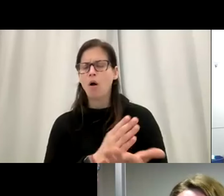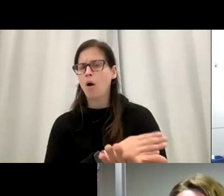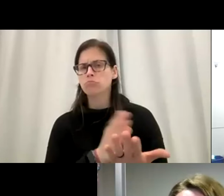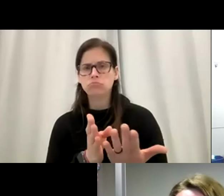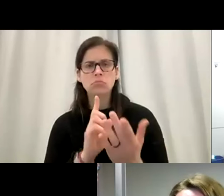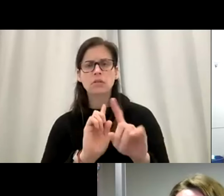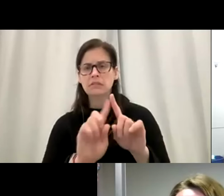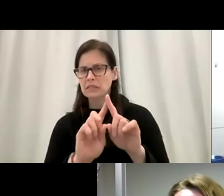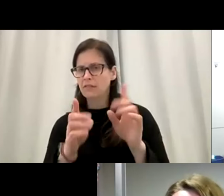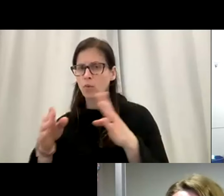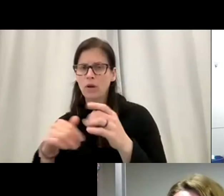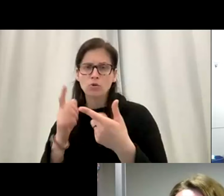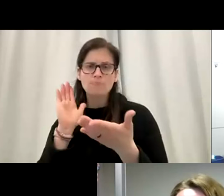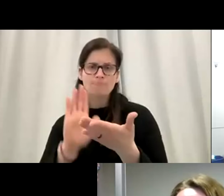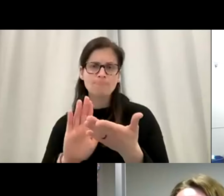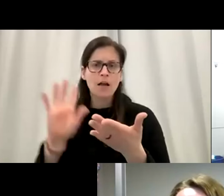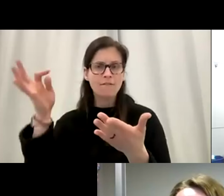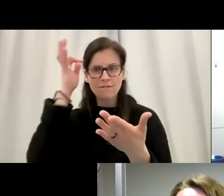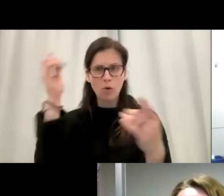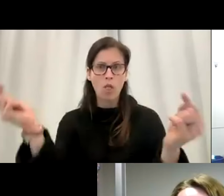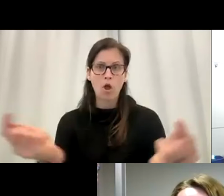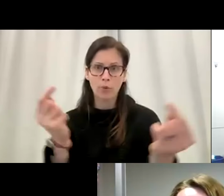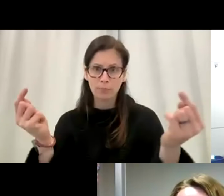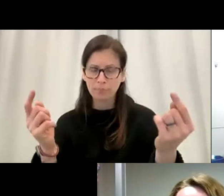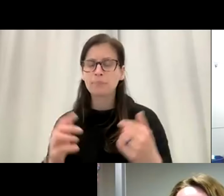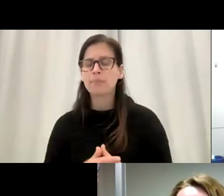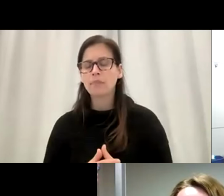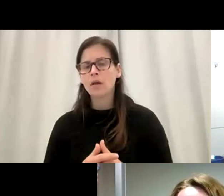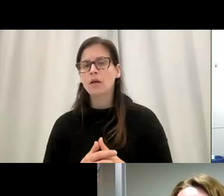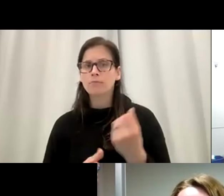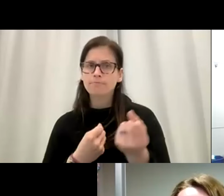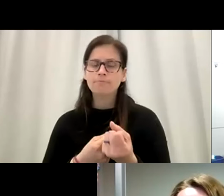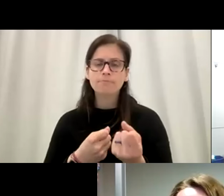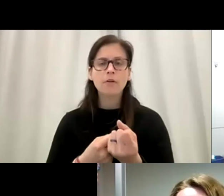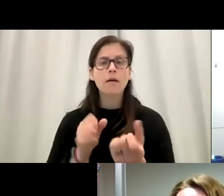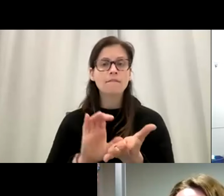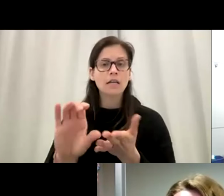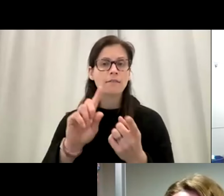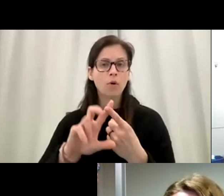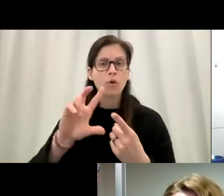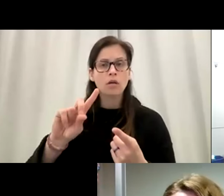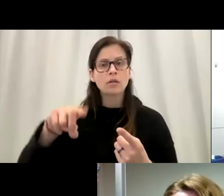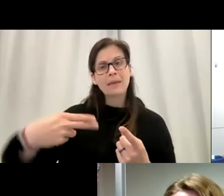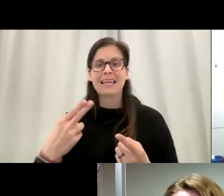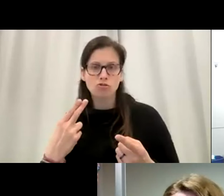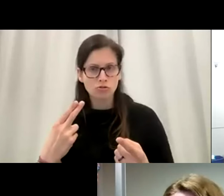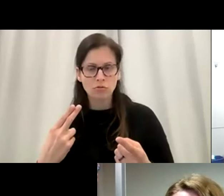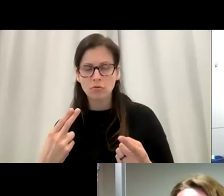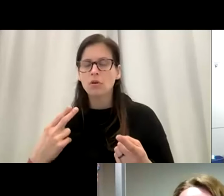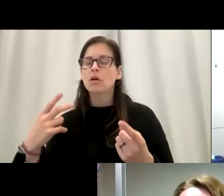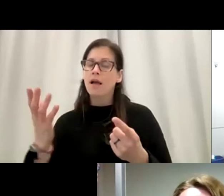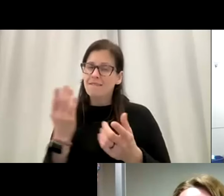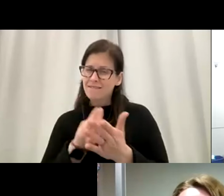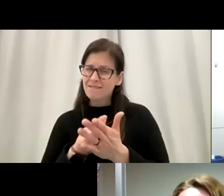from the federal level. So we're advocating for funding for the Department of Public Health. And since funding is the most important